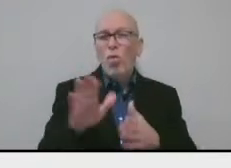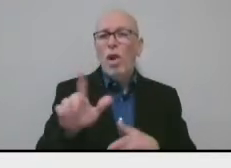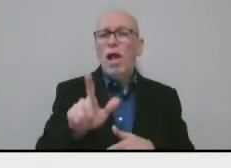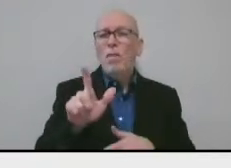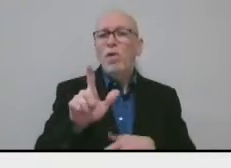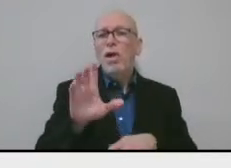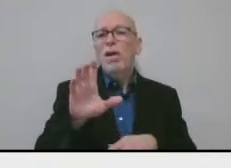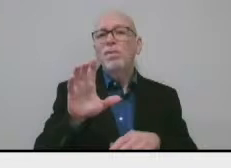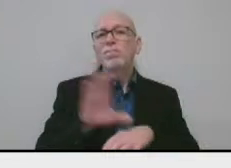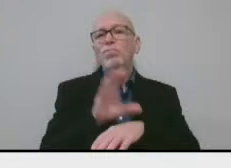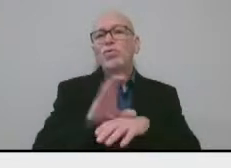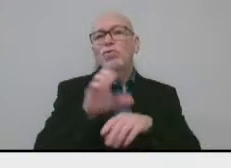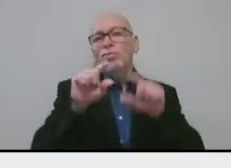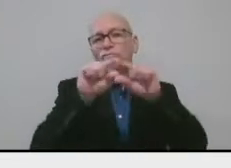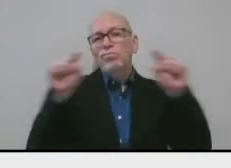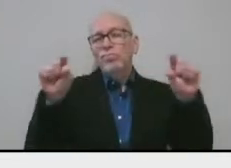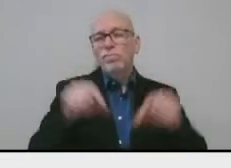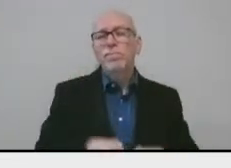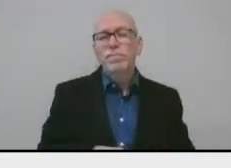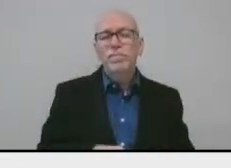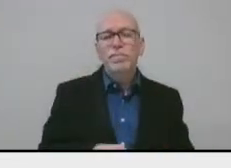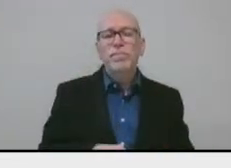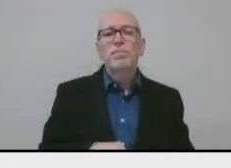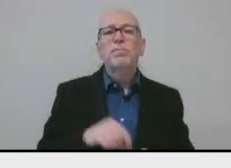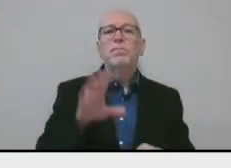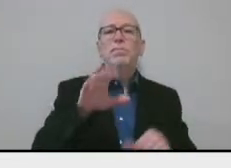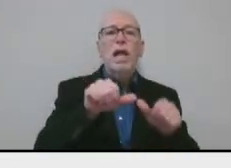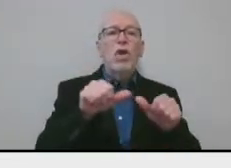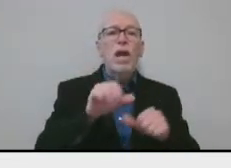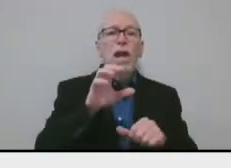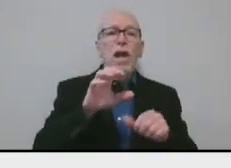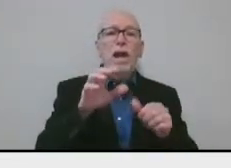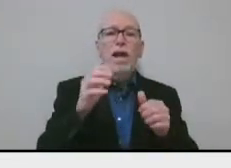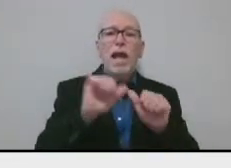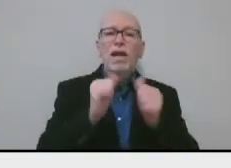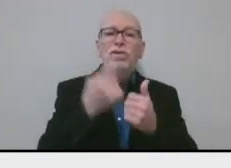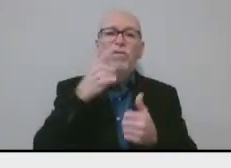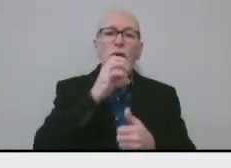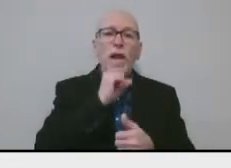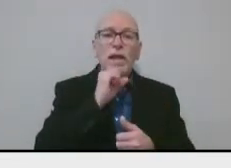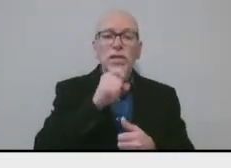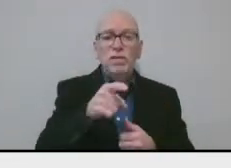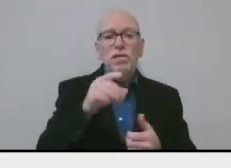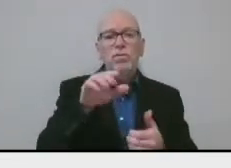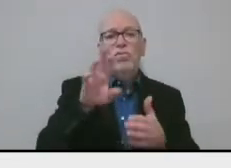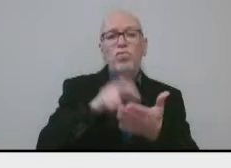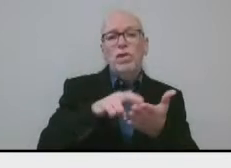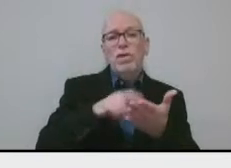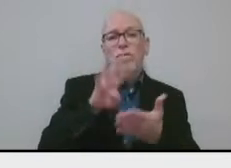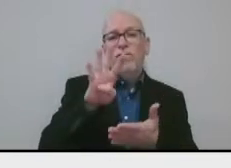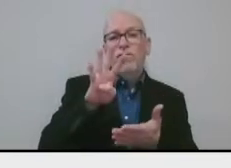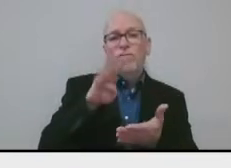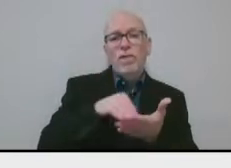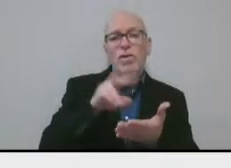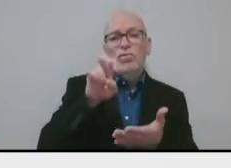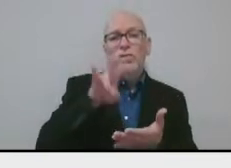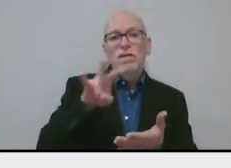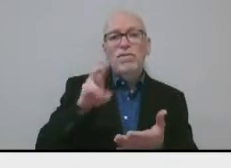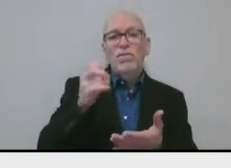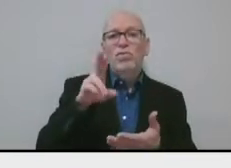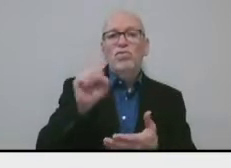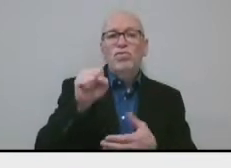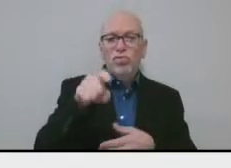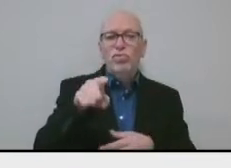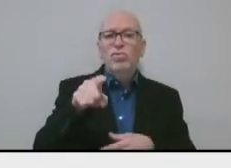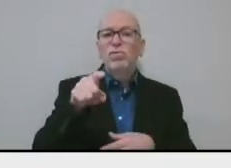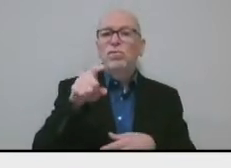taskbars. Our area agencies on aging have registered 4,277 Hoosiers age 70 and older and have